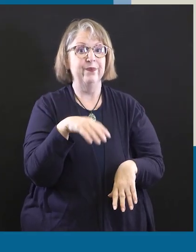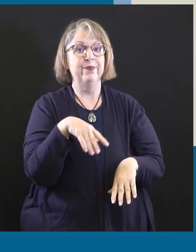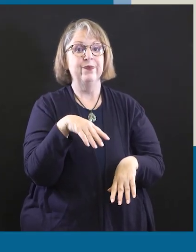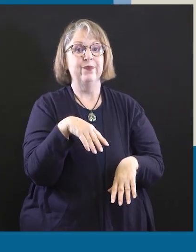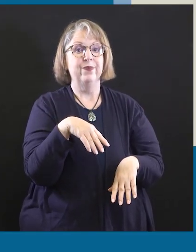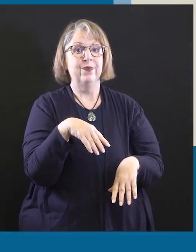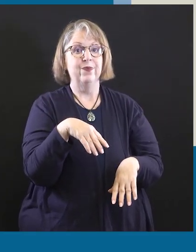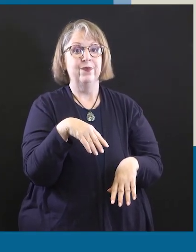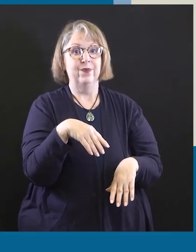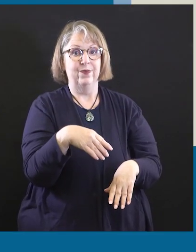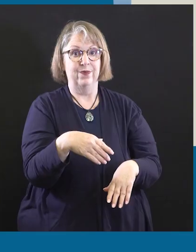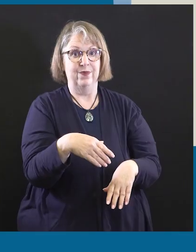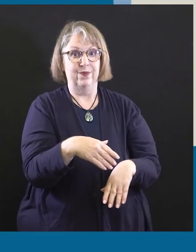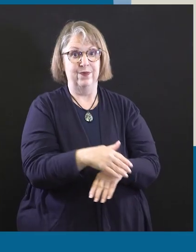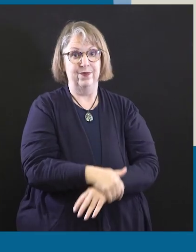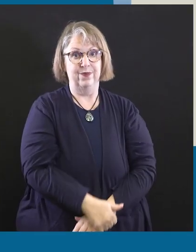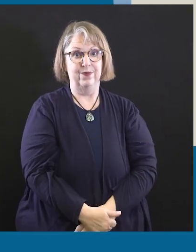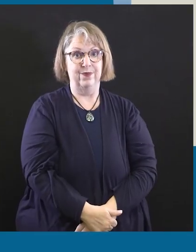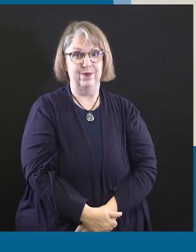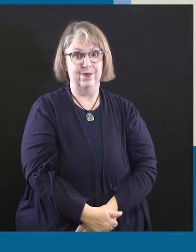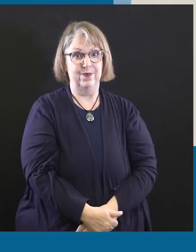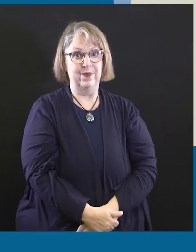to contact for more information.